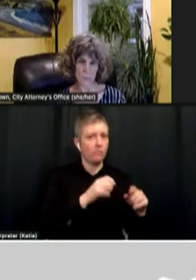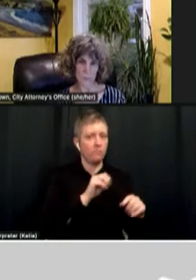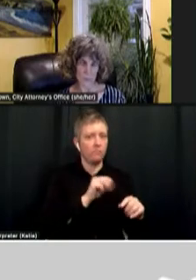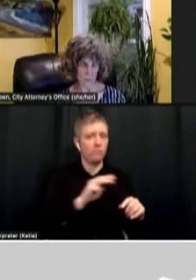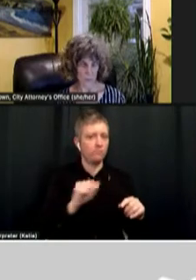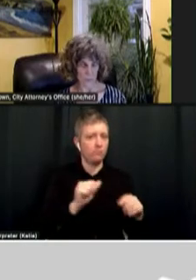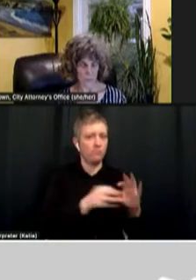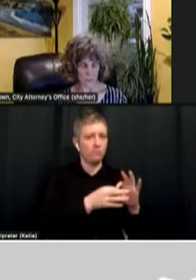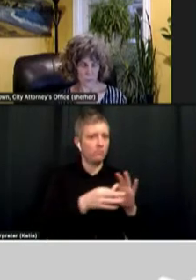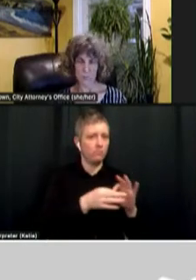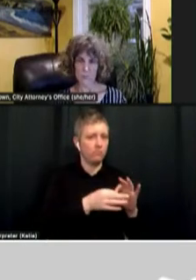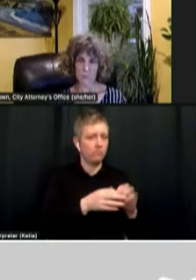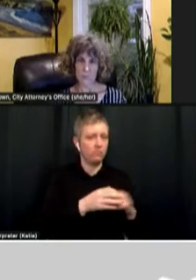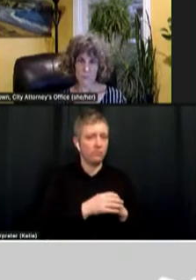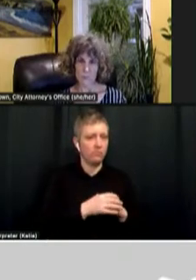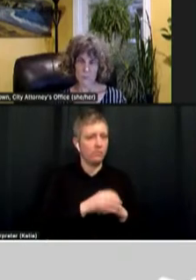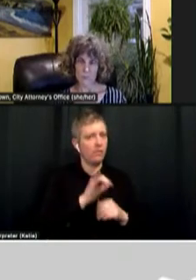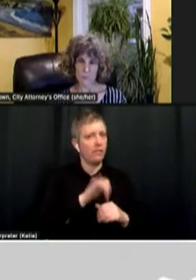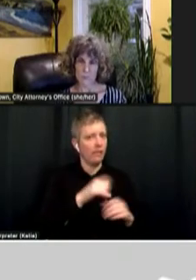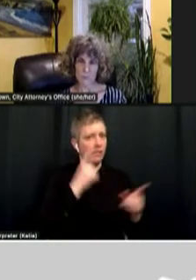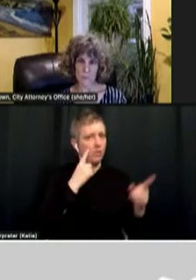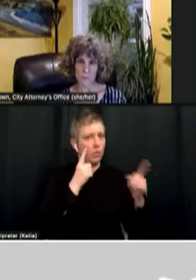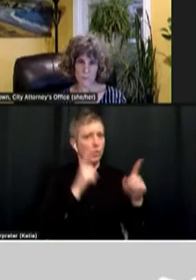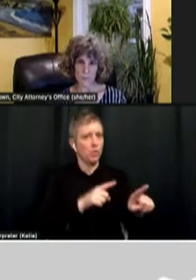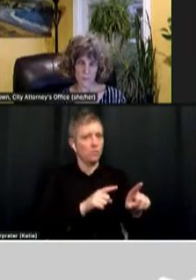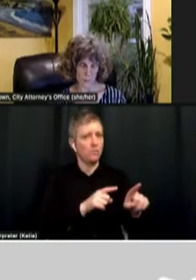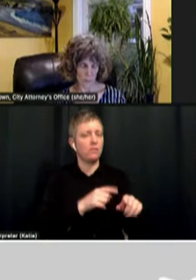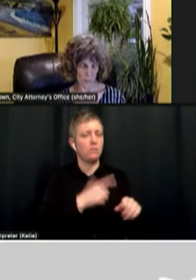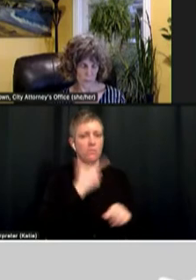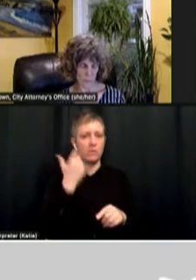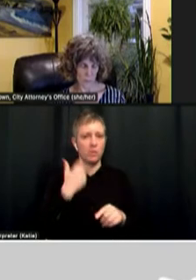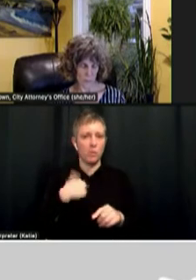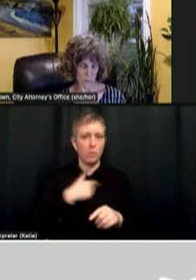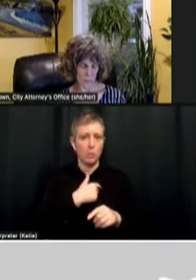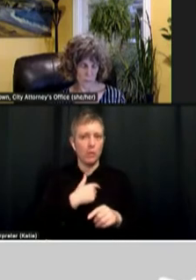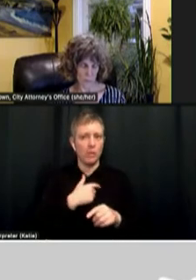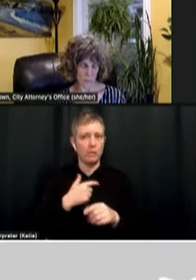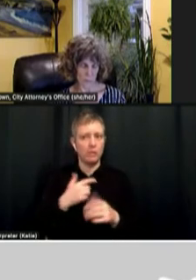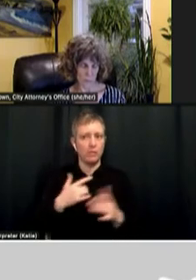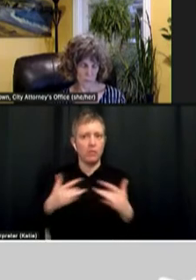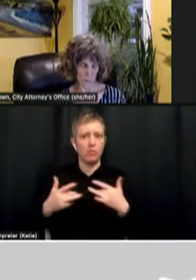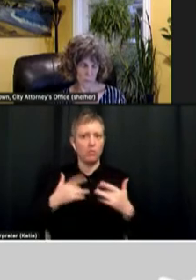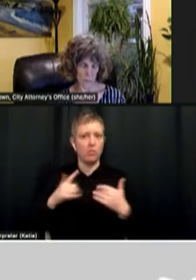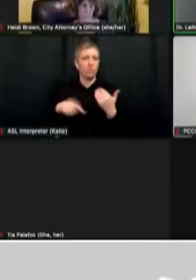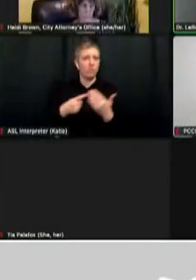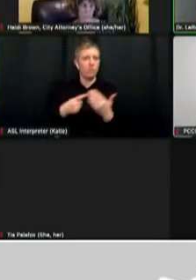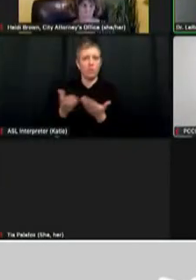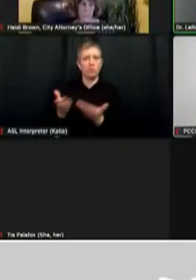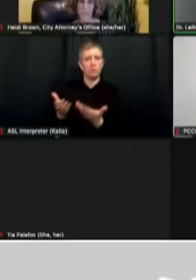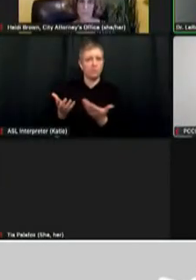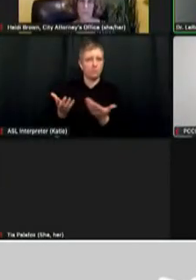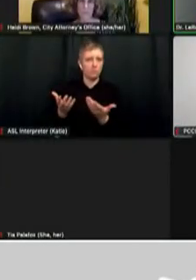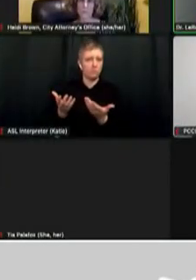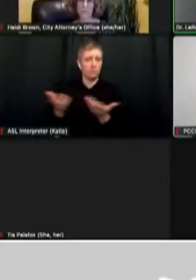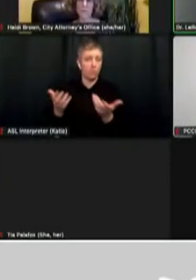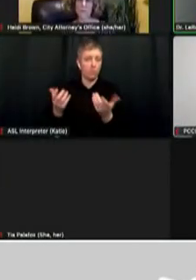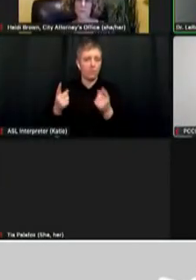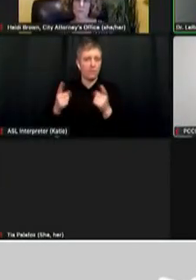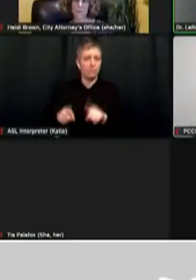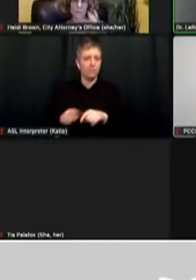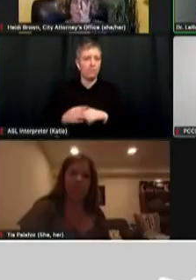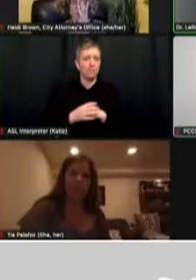agreement. There are concerns about that that takes place. And a lot of those